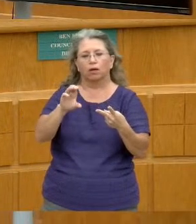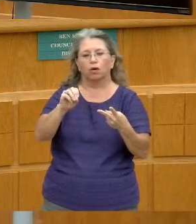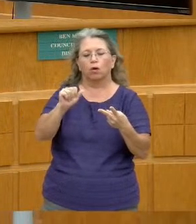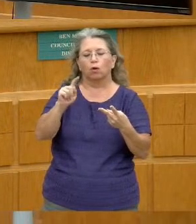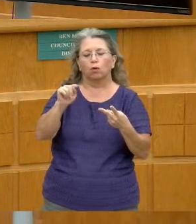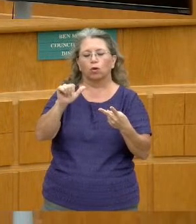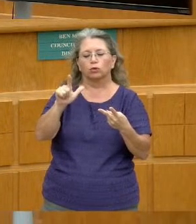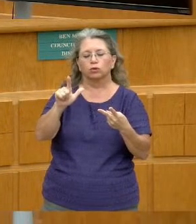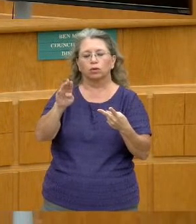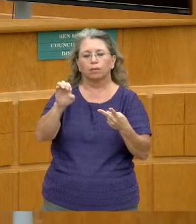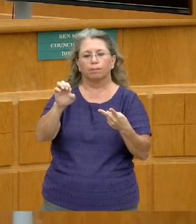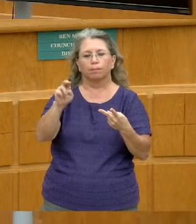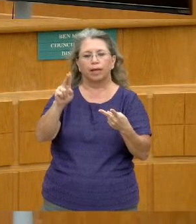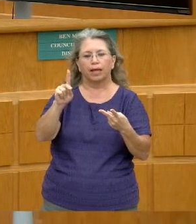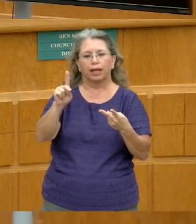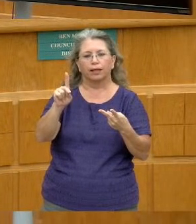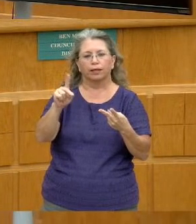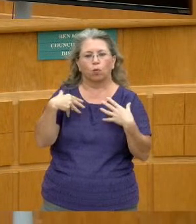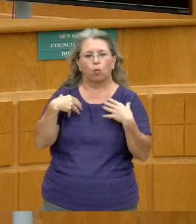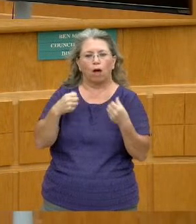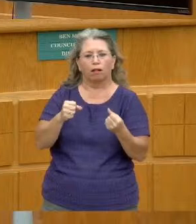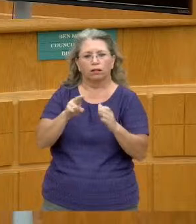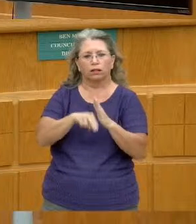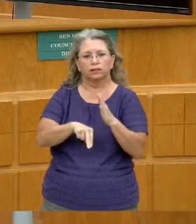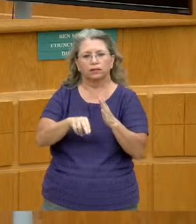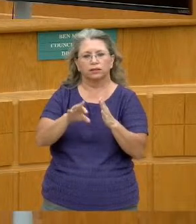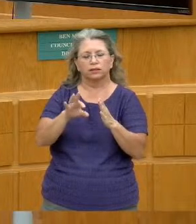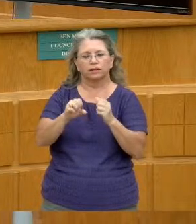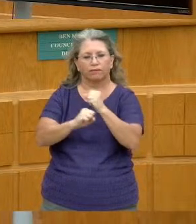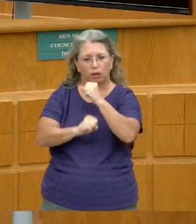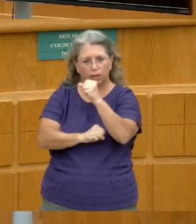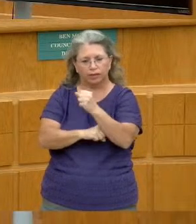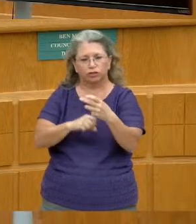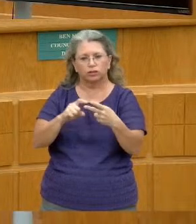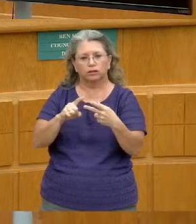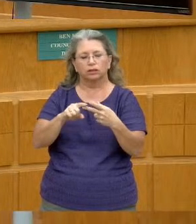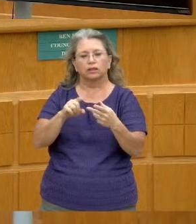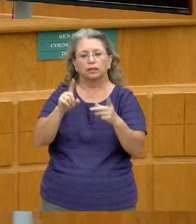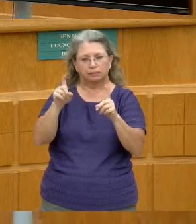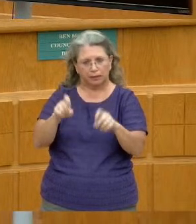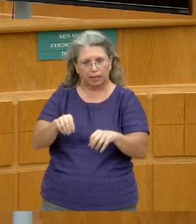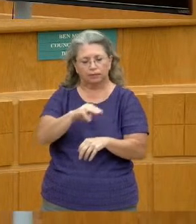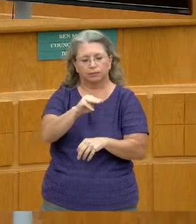Bend Wellness Foundation. They're testing Monday through Friday.